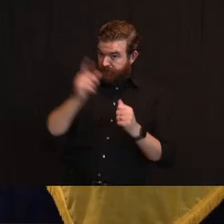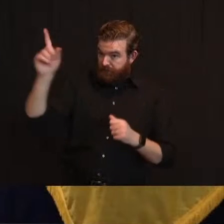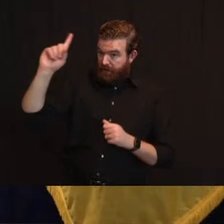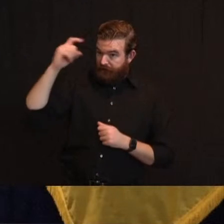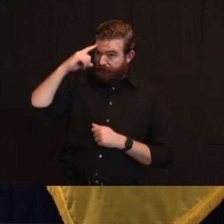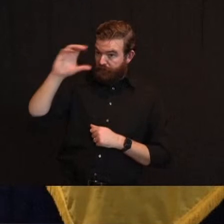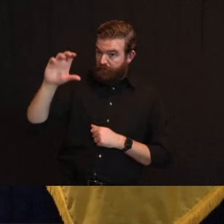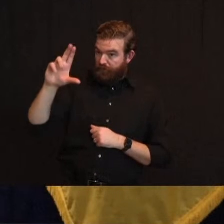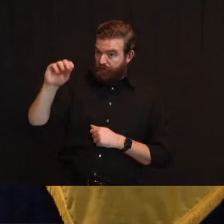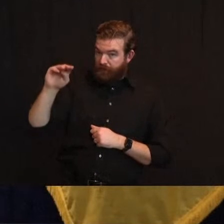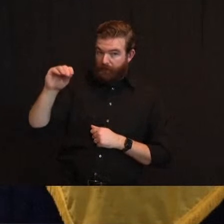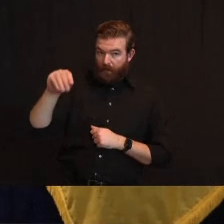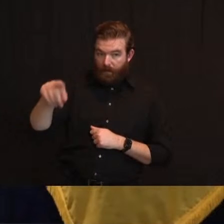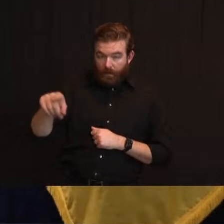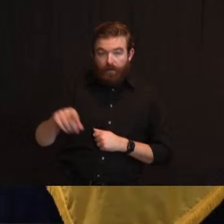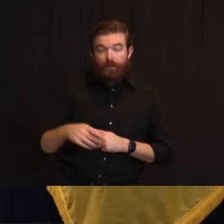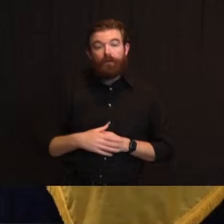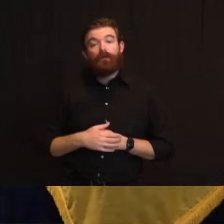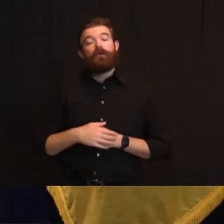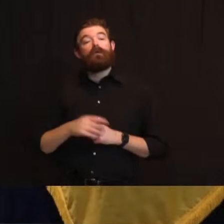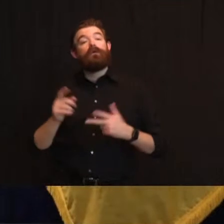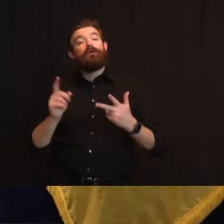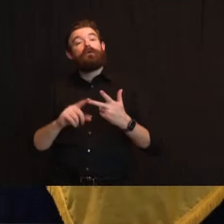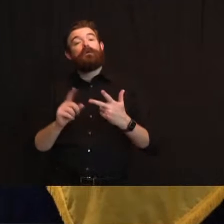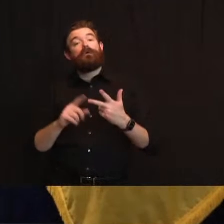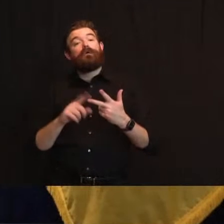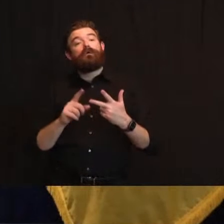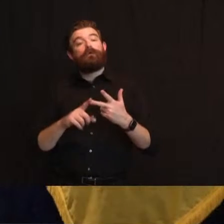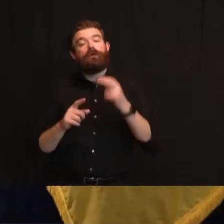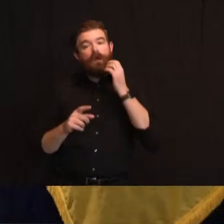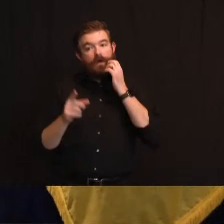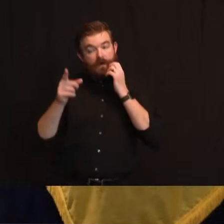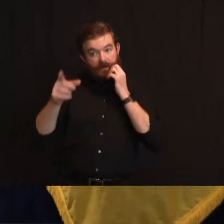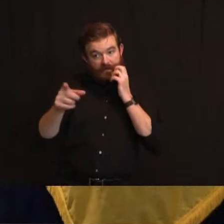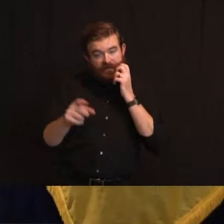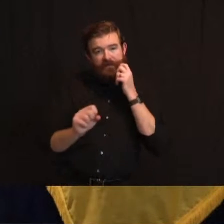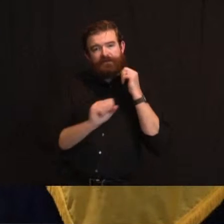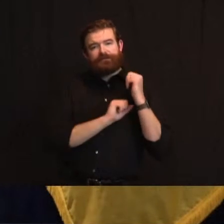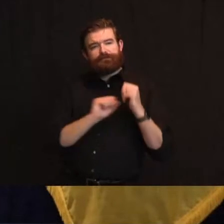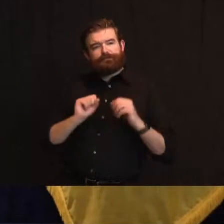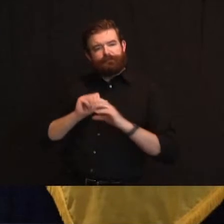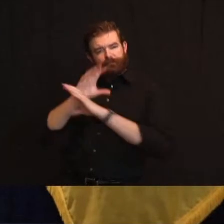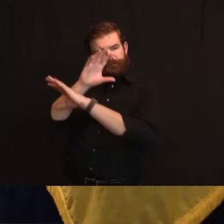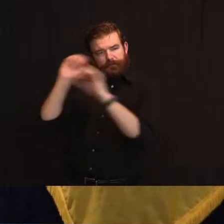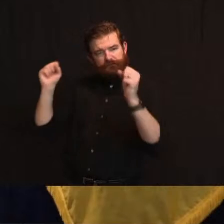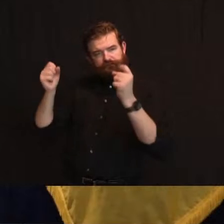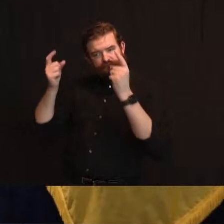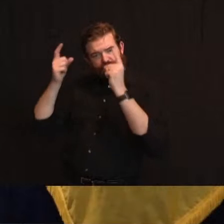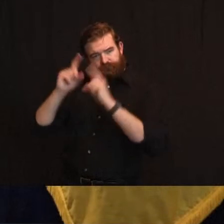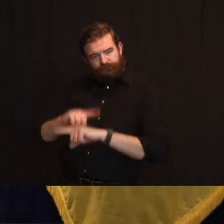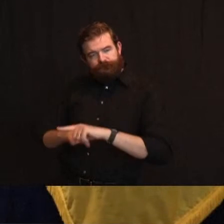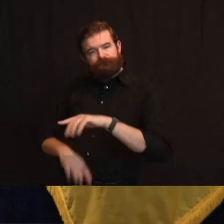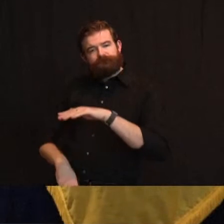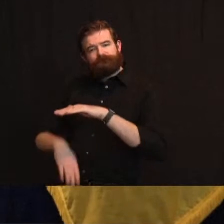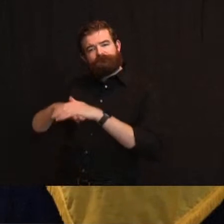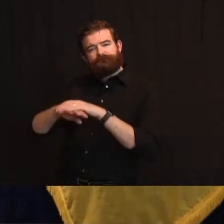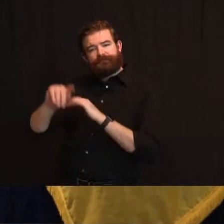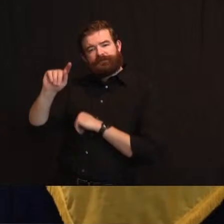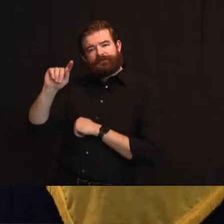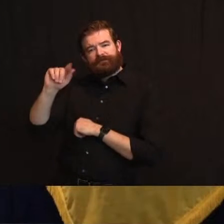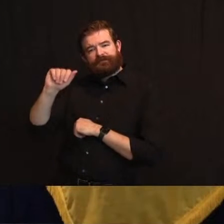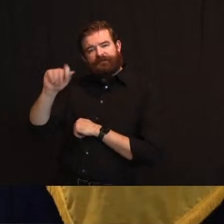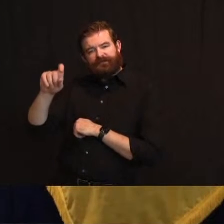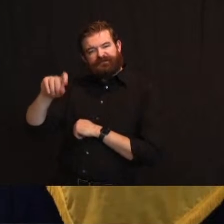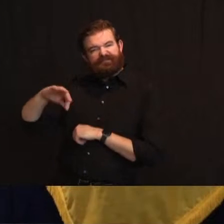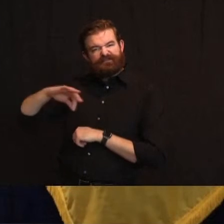With you and the Senate President striking a deal on capping the tax incentive program, what still needs to be worked out, and how soon do you think a